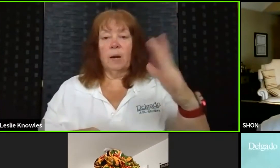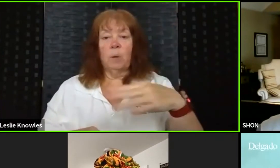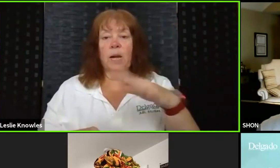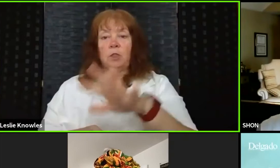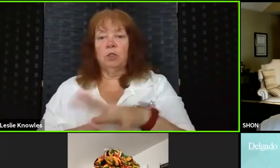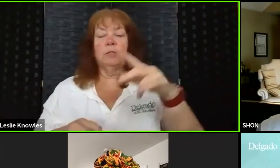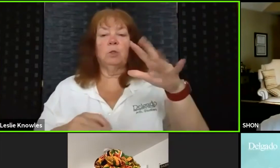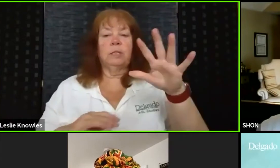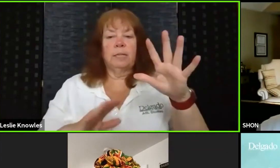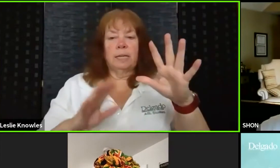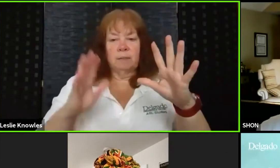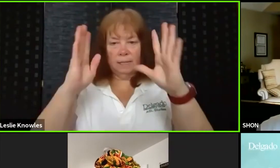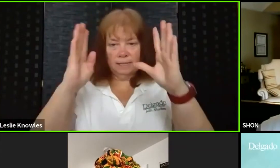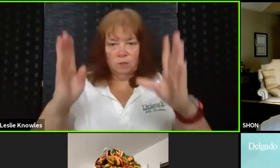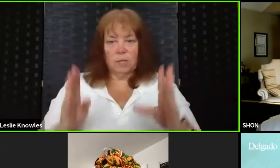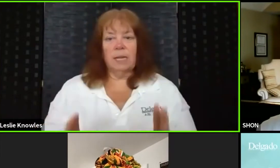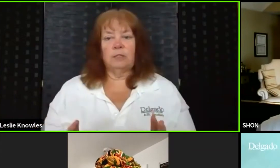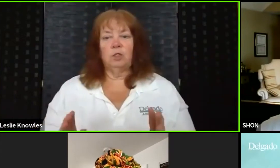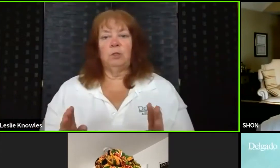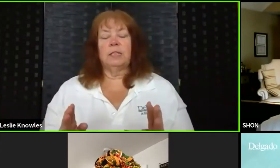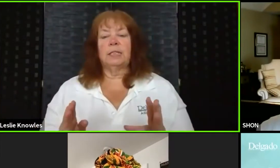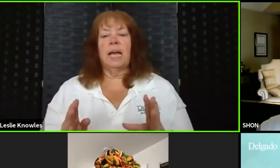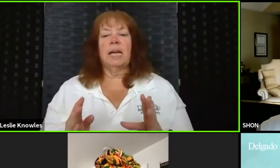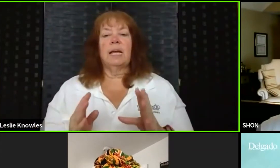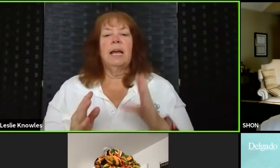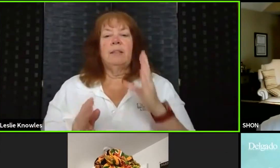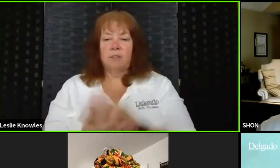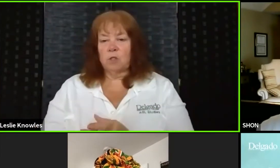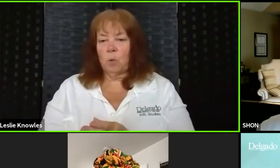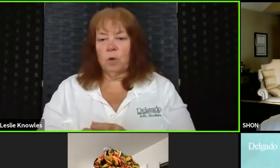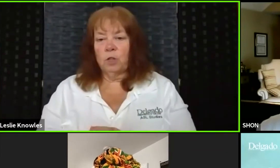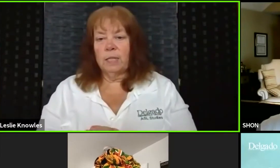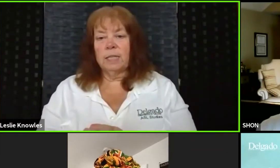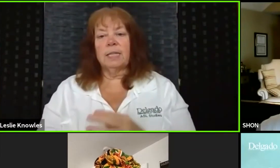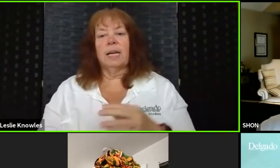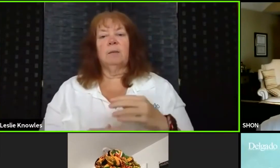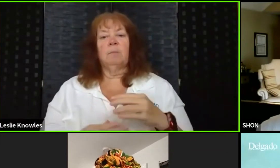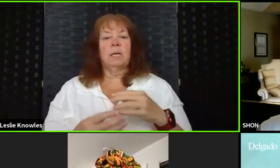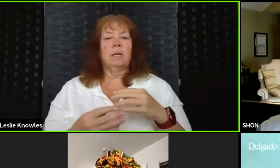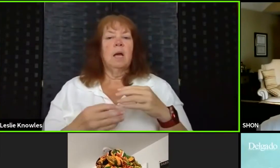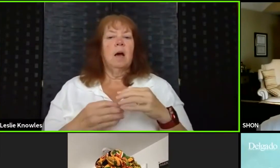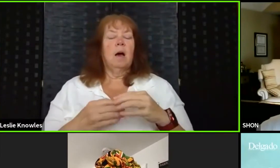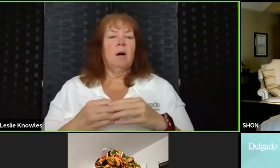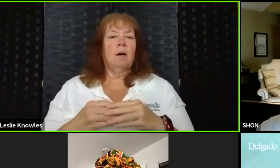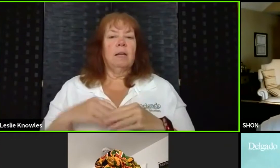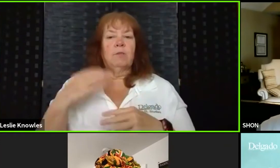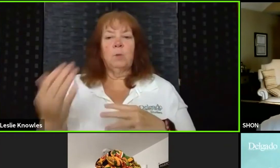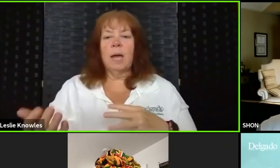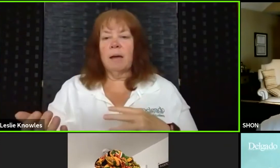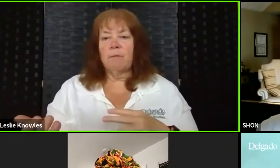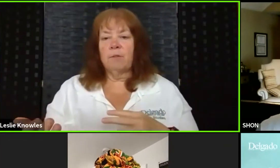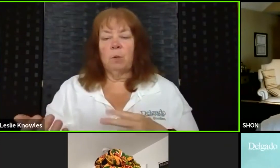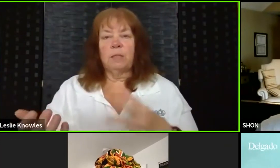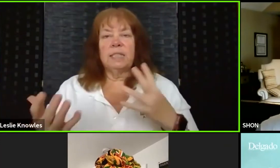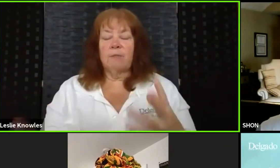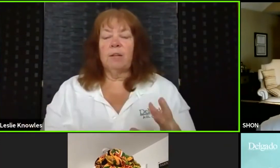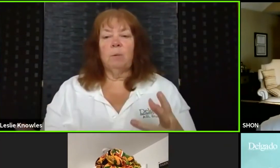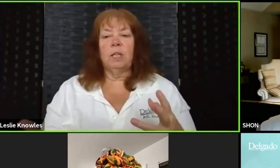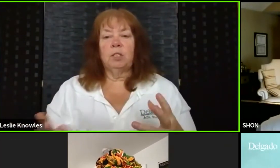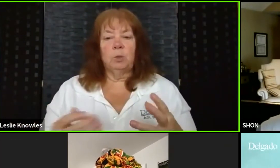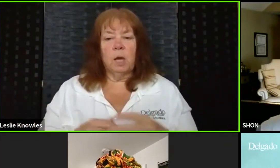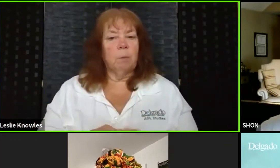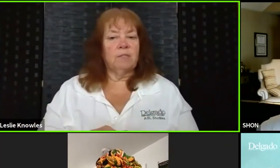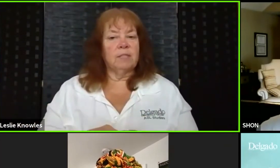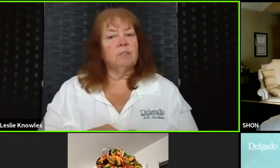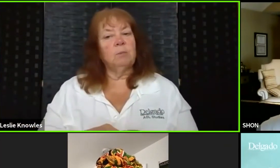work that around your schedule and it's like, these are the classes you need to take. This is the order you need to take them in. If you have, we definitely